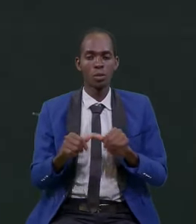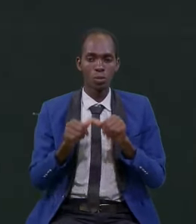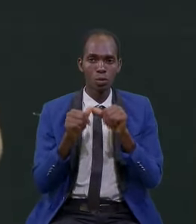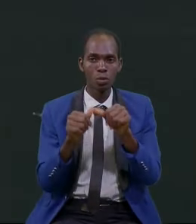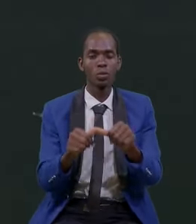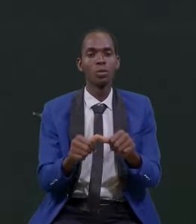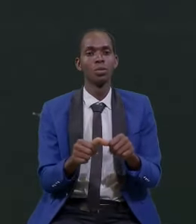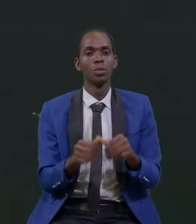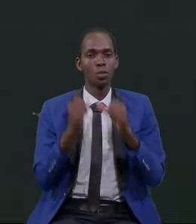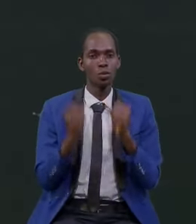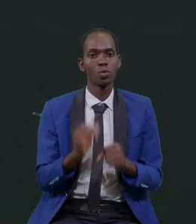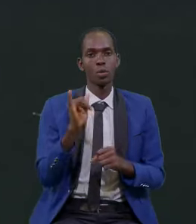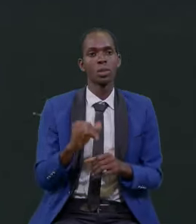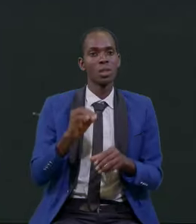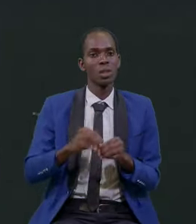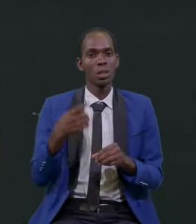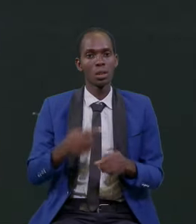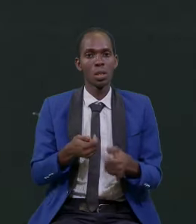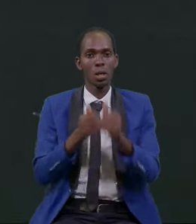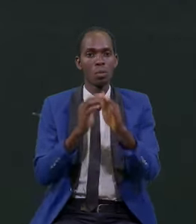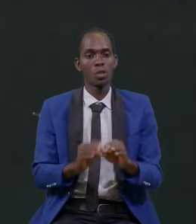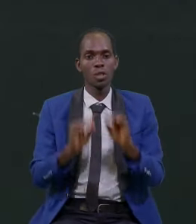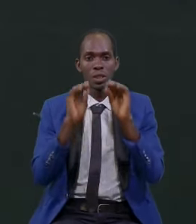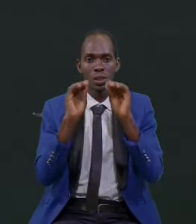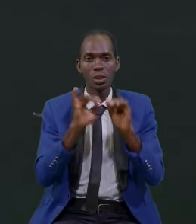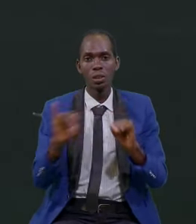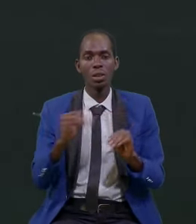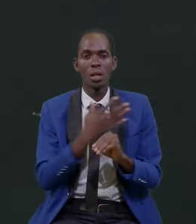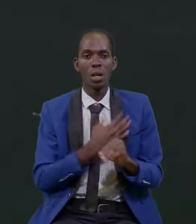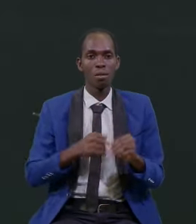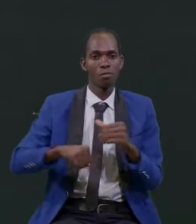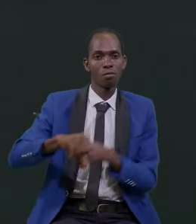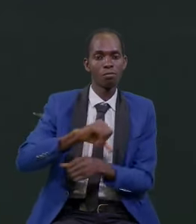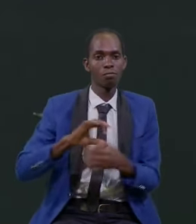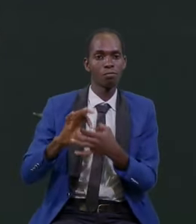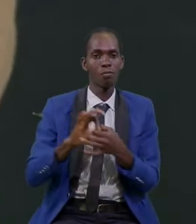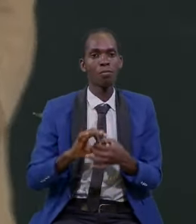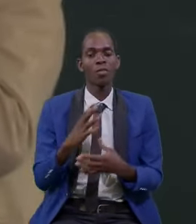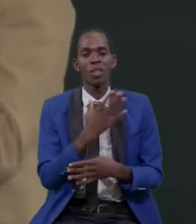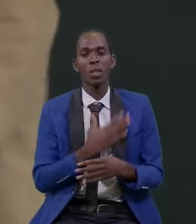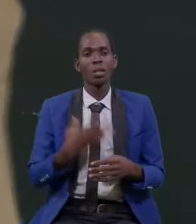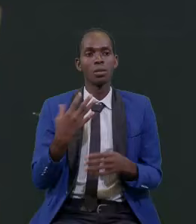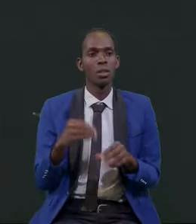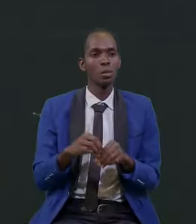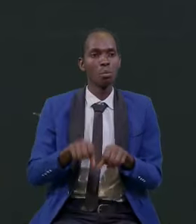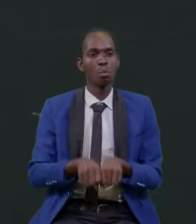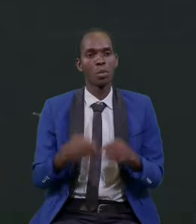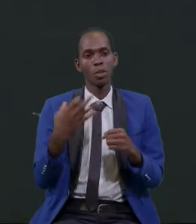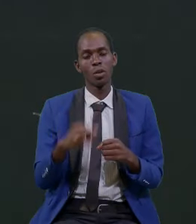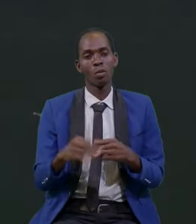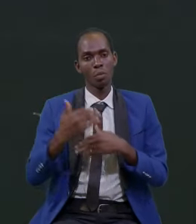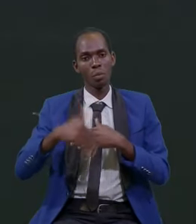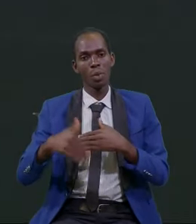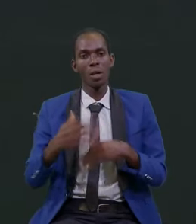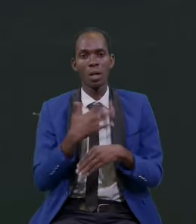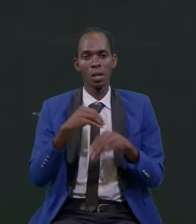the apostles' doctrine and fellowship and in breaking of bread and in prayers. Look at number three here. Number